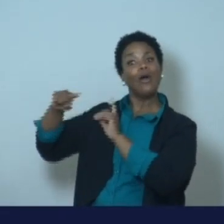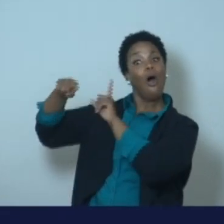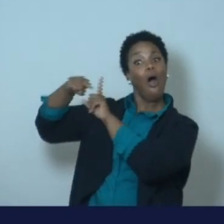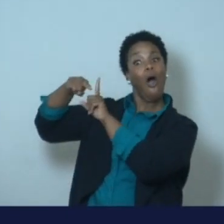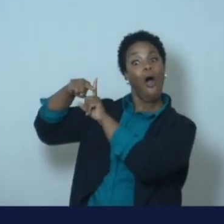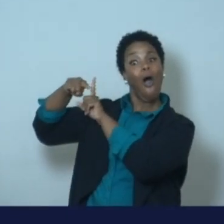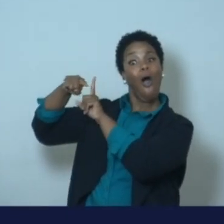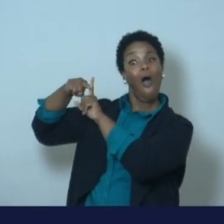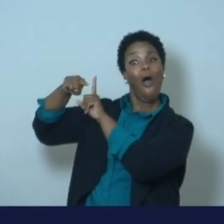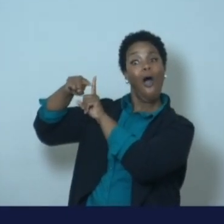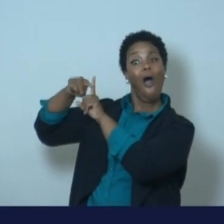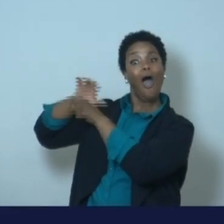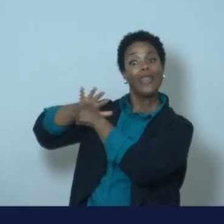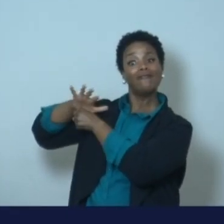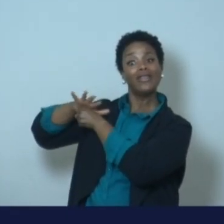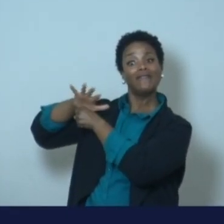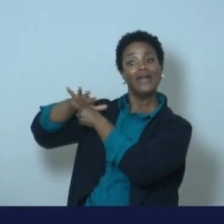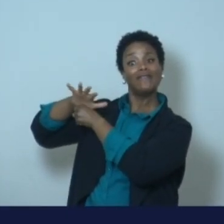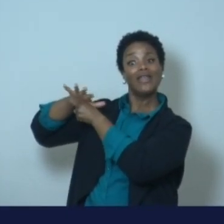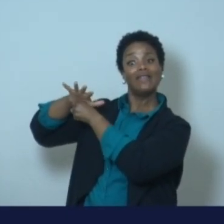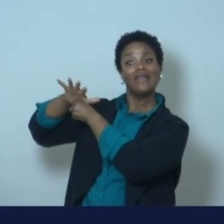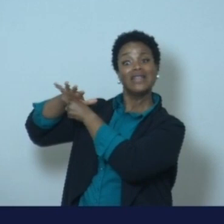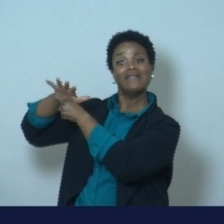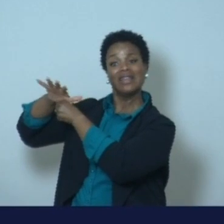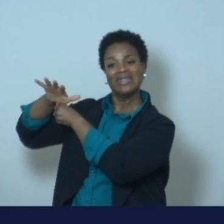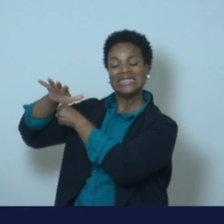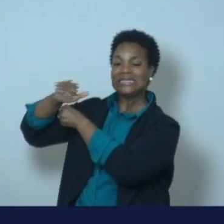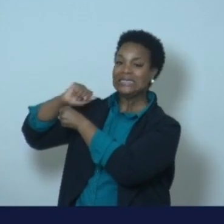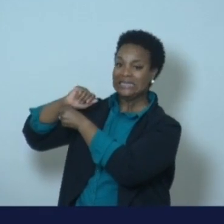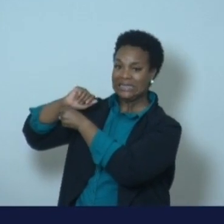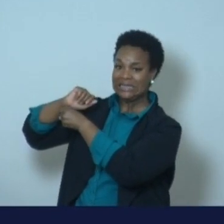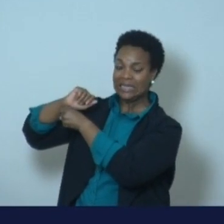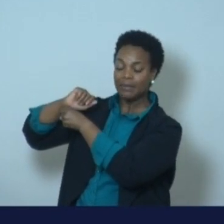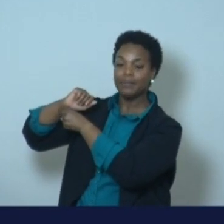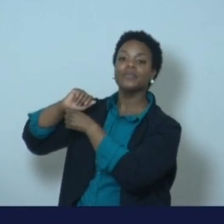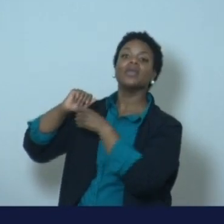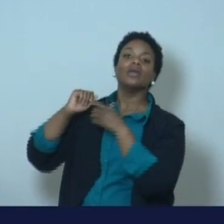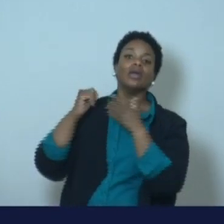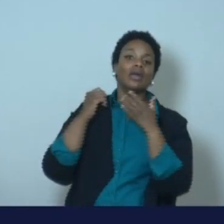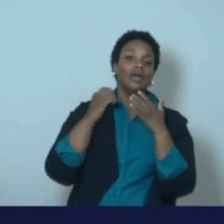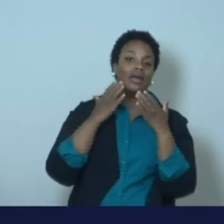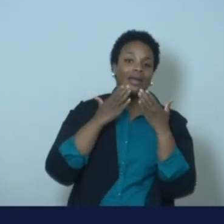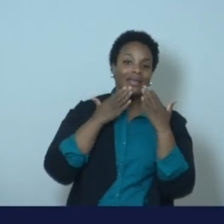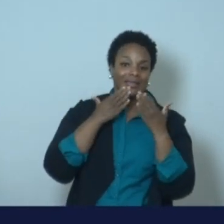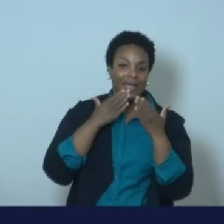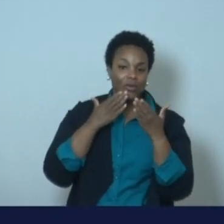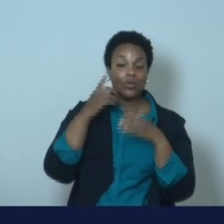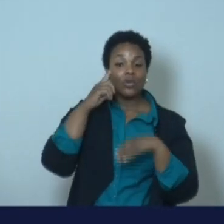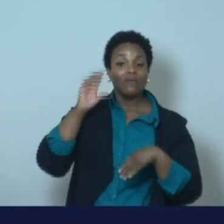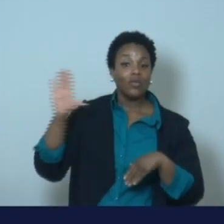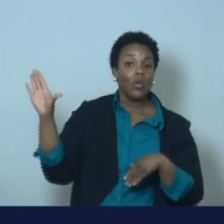did enough, and it's really a way for me to thank you. Your patience, your